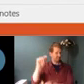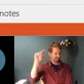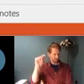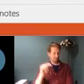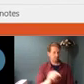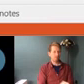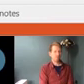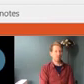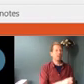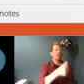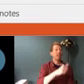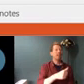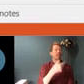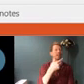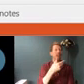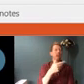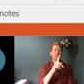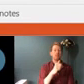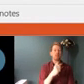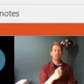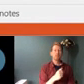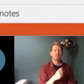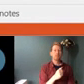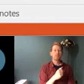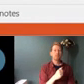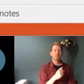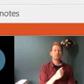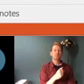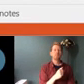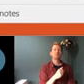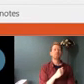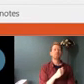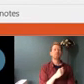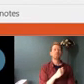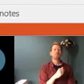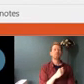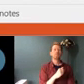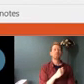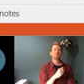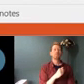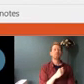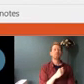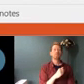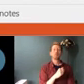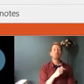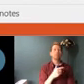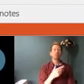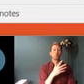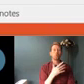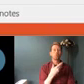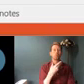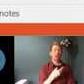to step now to the next slide. Let's see if that works. Are you seeing a new